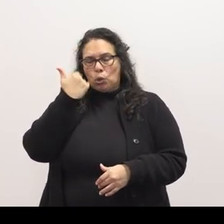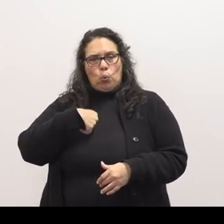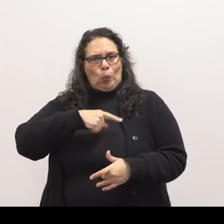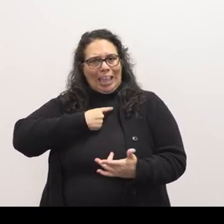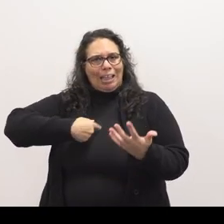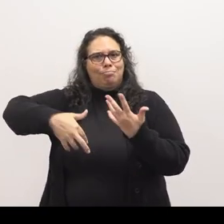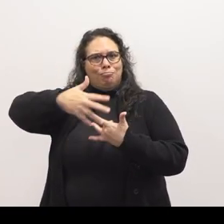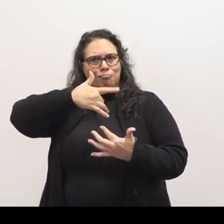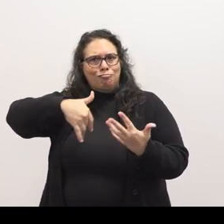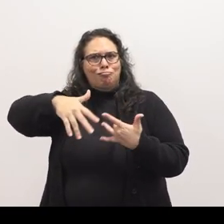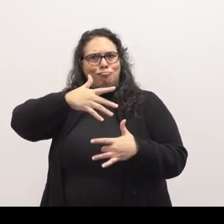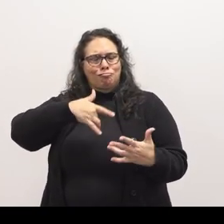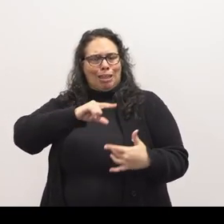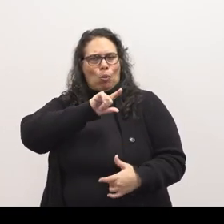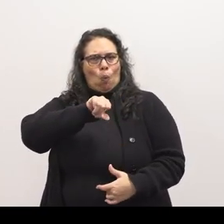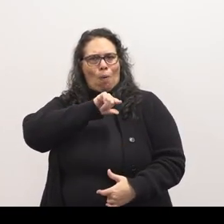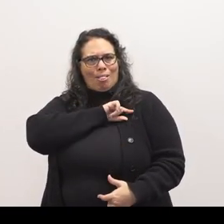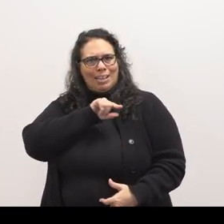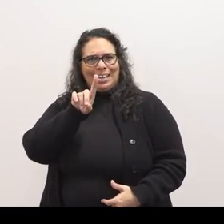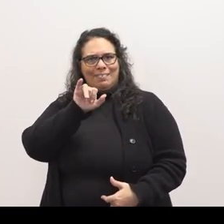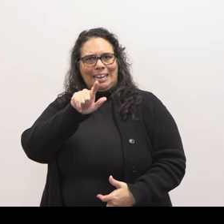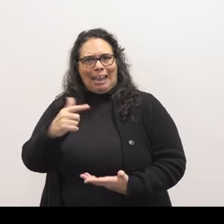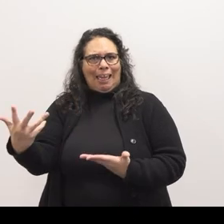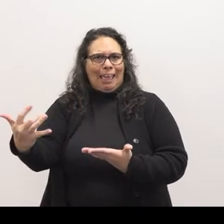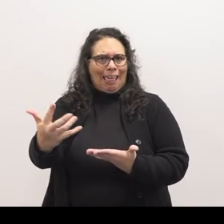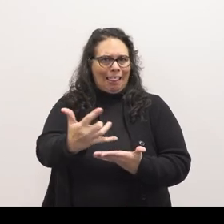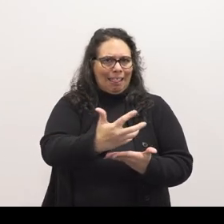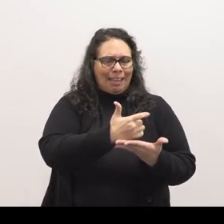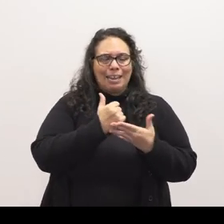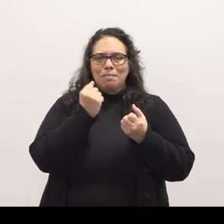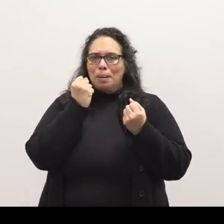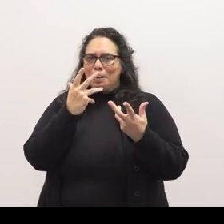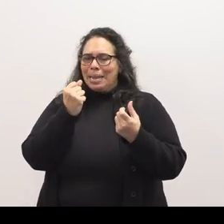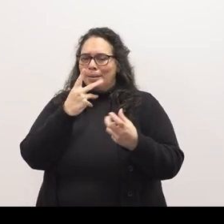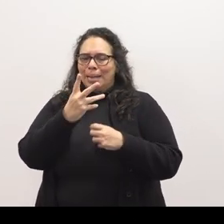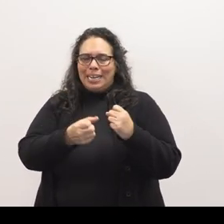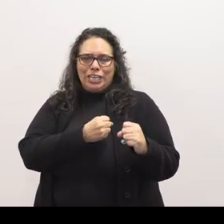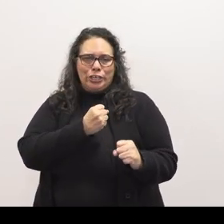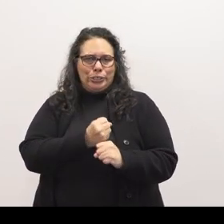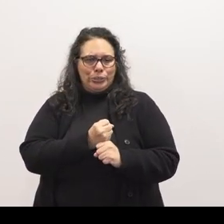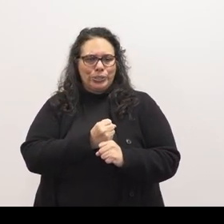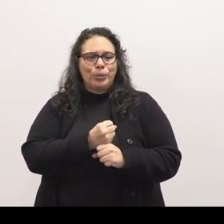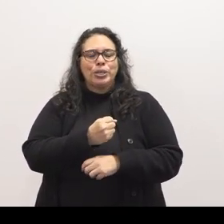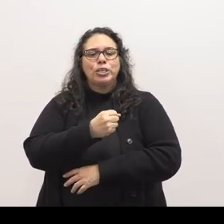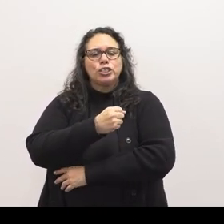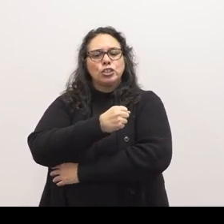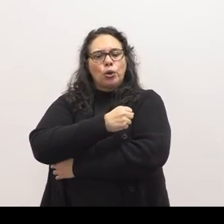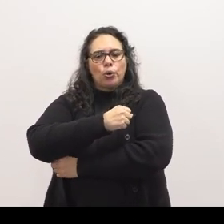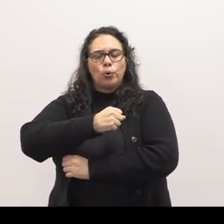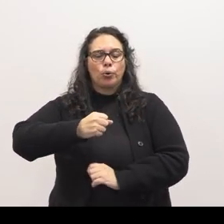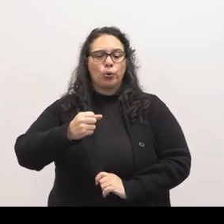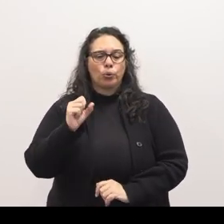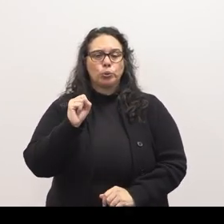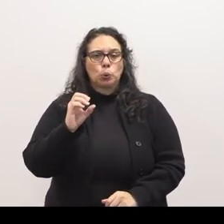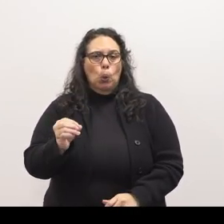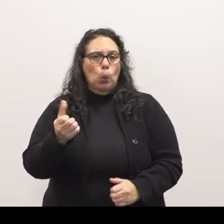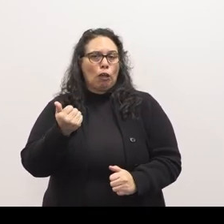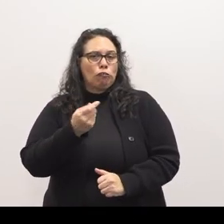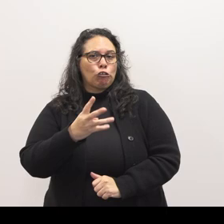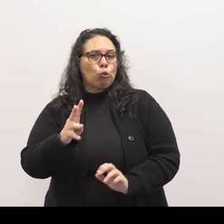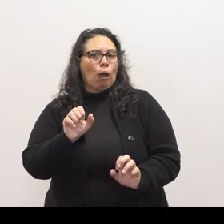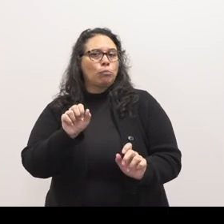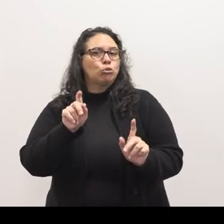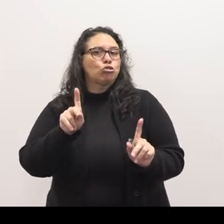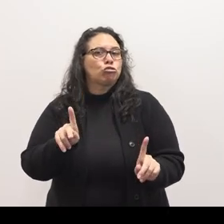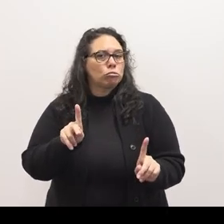in this qualitative data sources and collecting that for many years. And so we've called out a couple of opportunities that